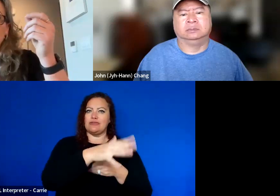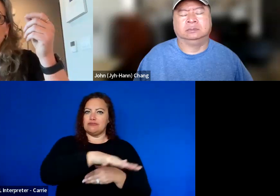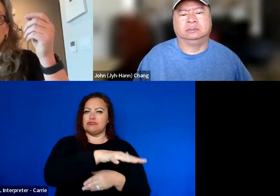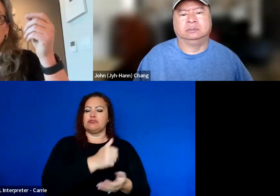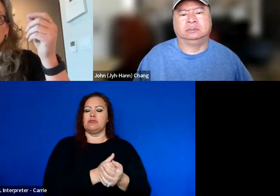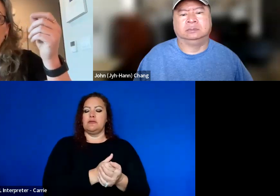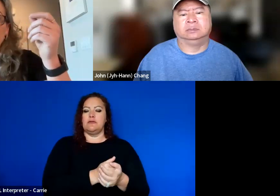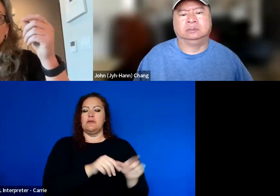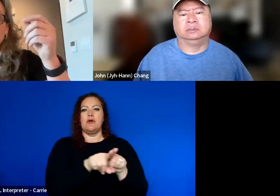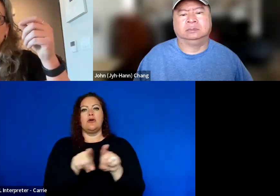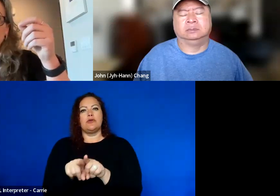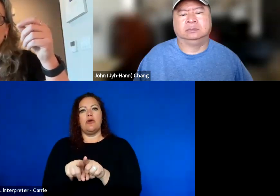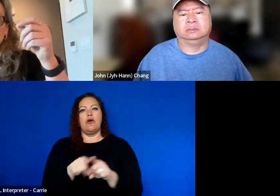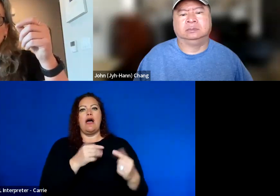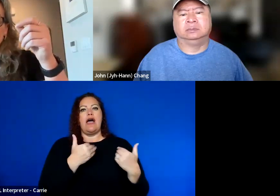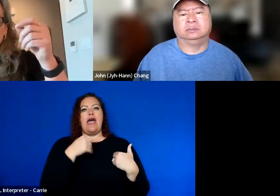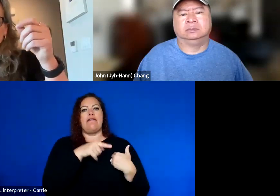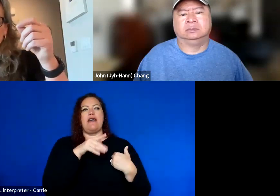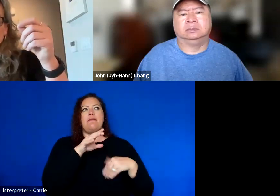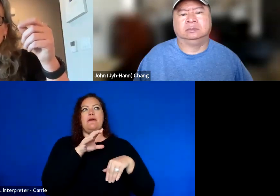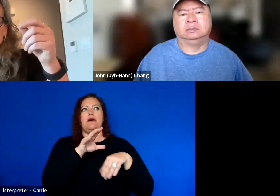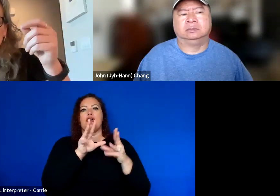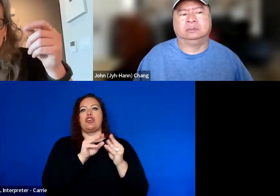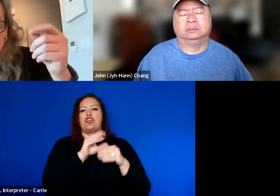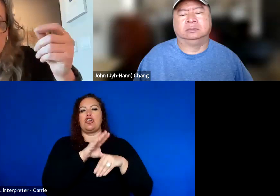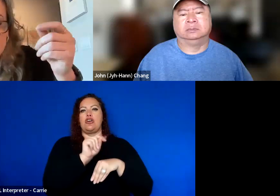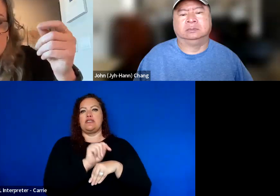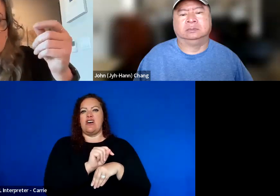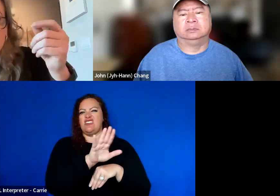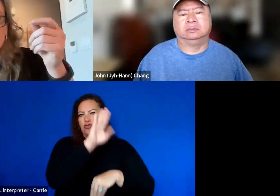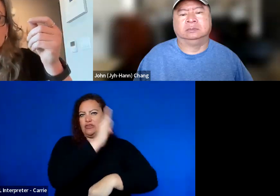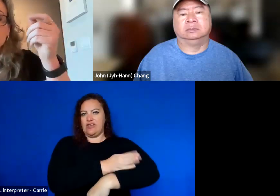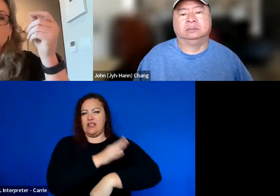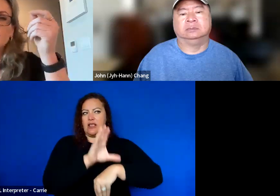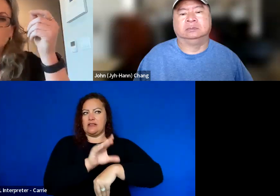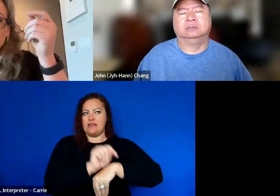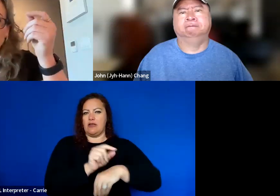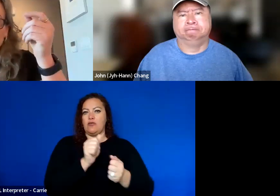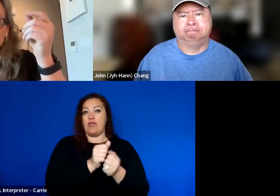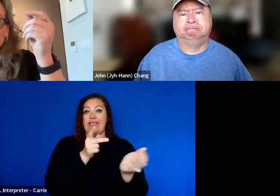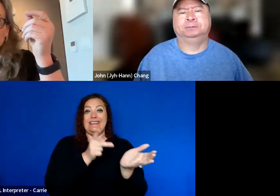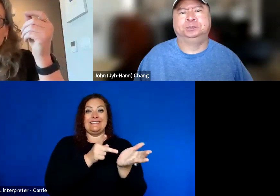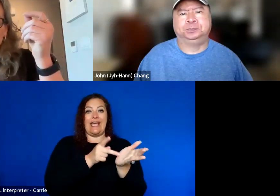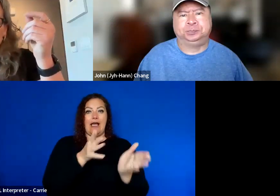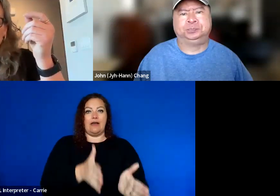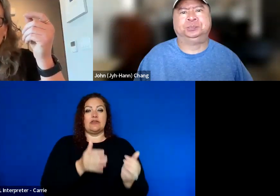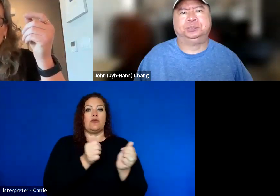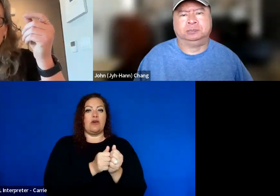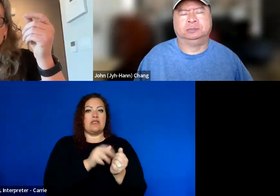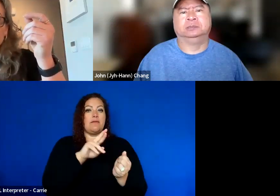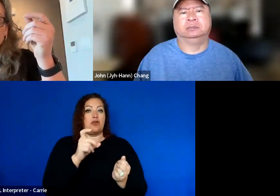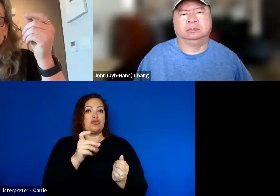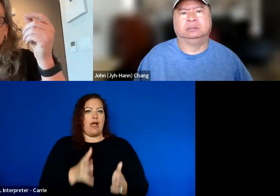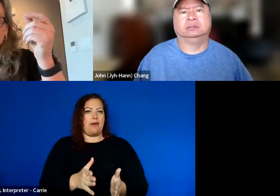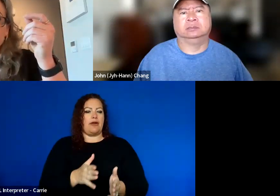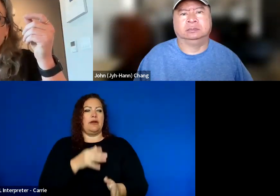Also, have them consult with, or have your son consult with a psychiatrist, with a prescriber,